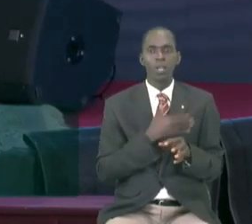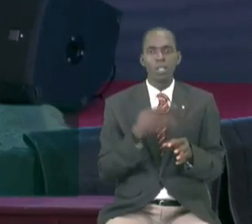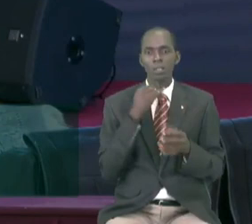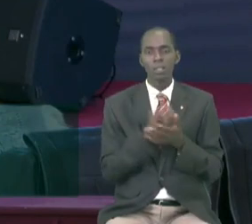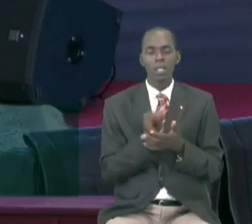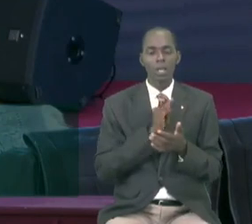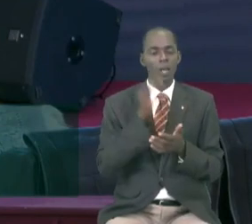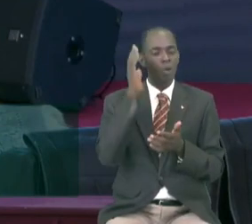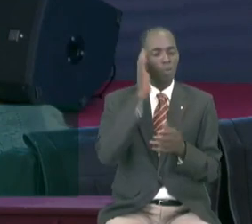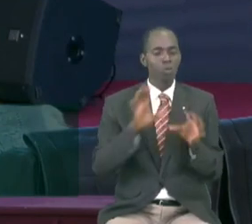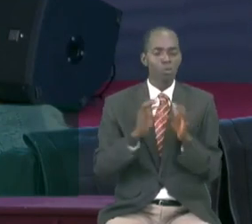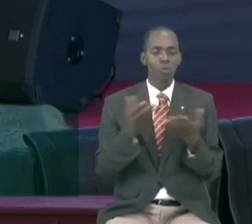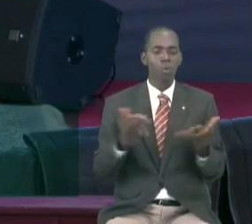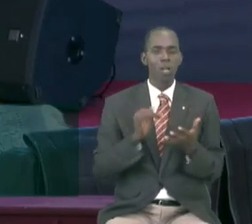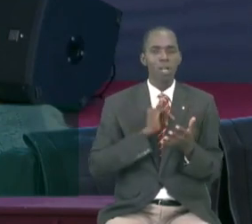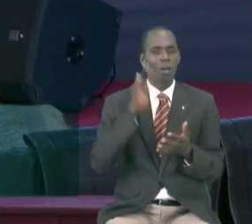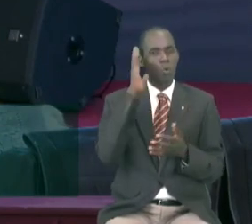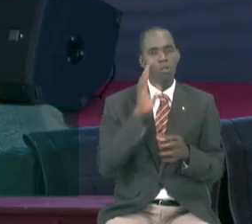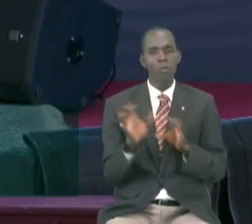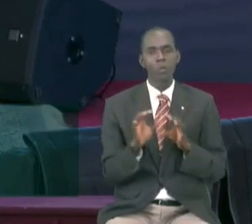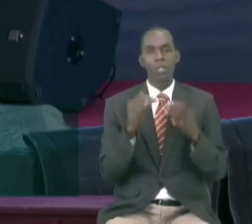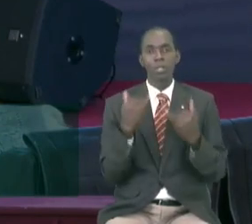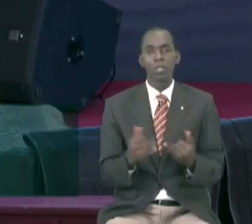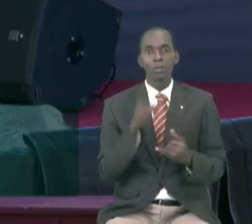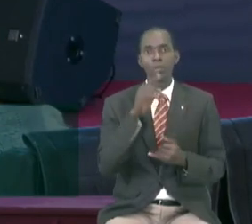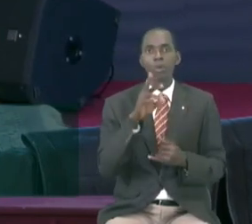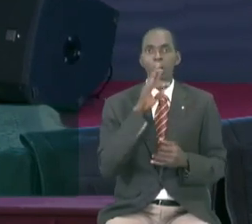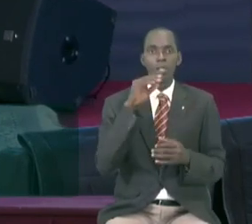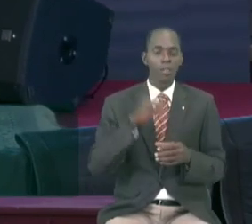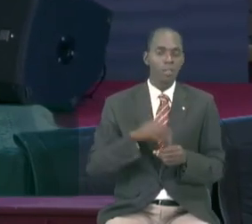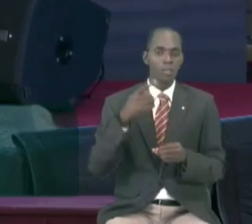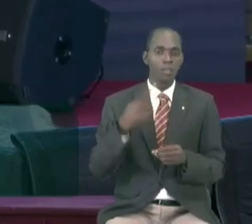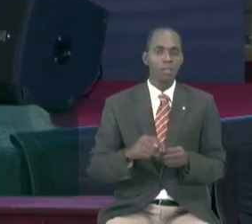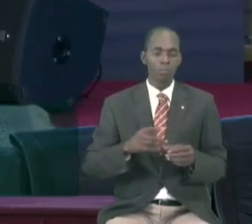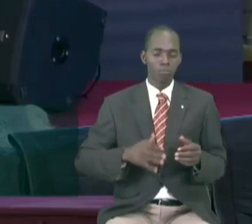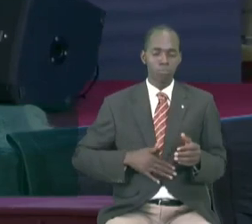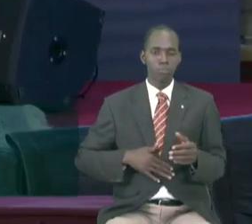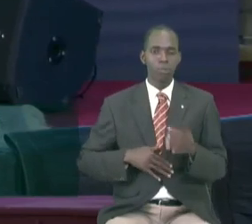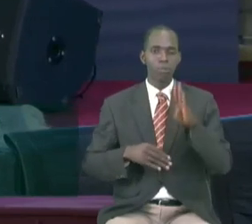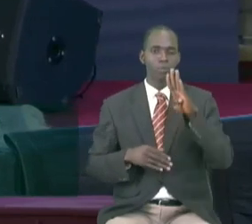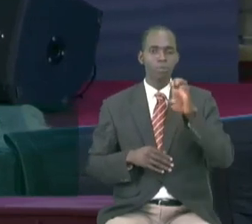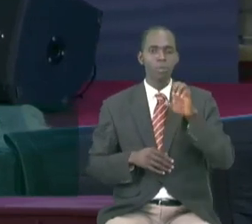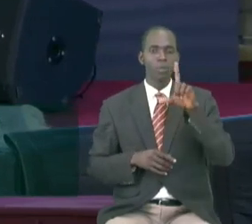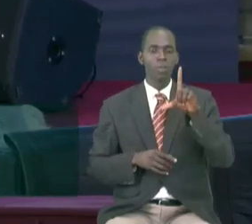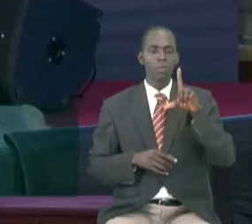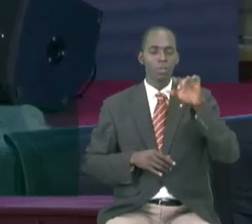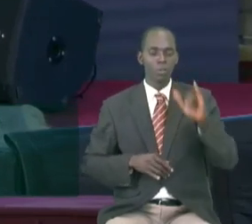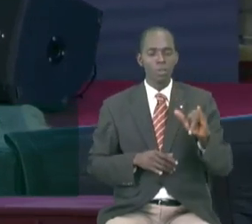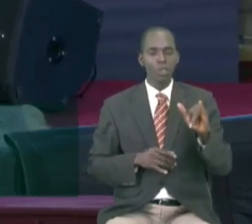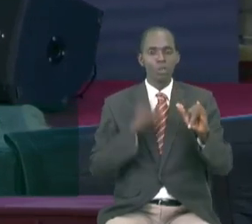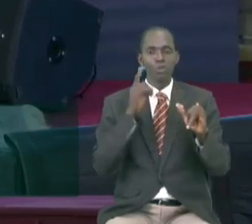You are boxed in. You are arrested. You are apprehended. You are inside